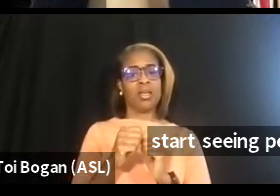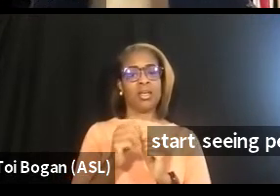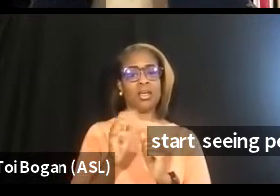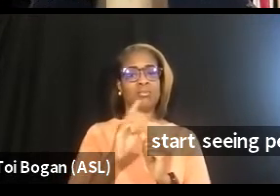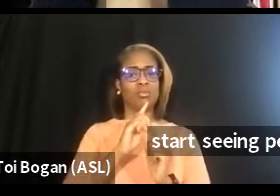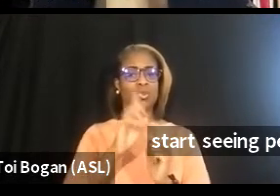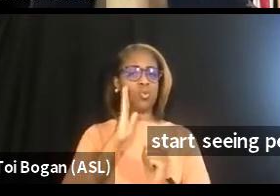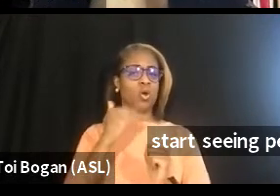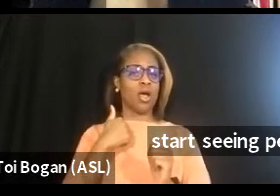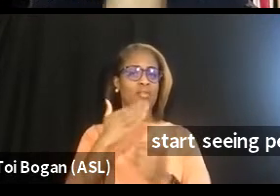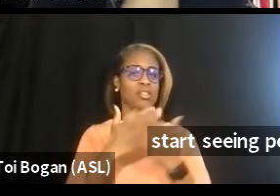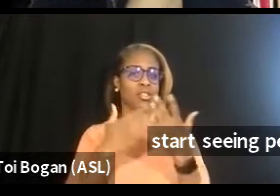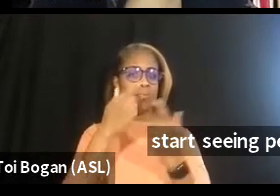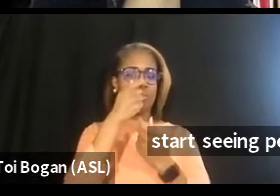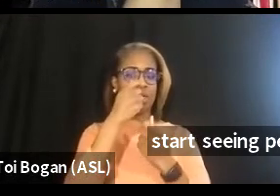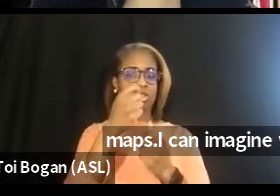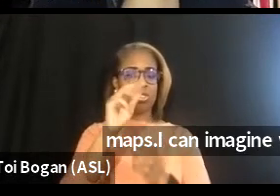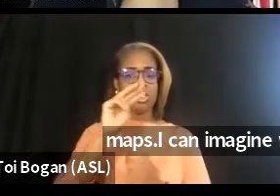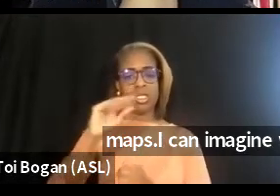interesting maps that we get.